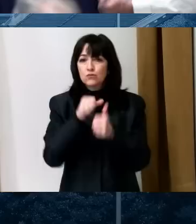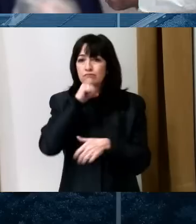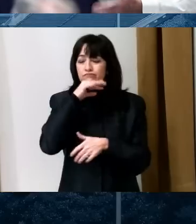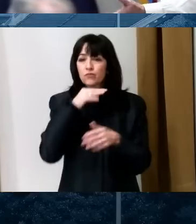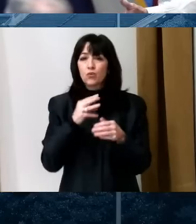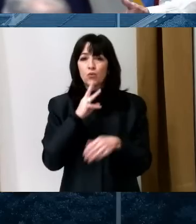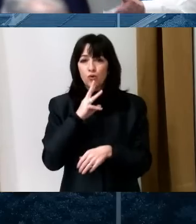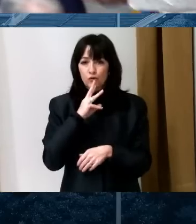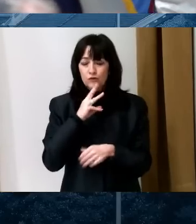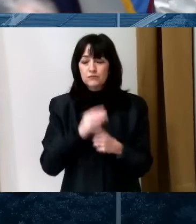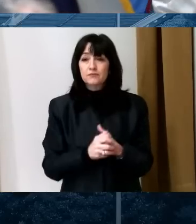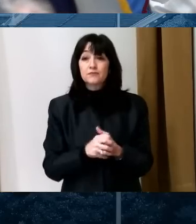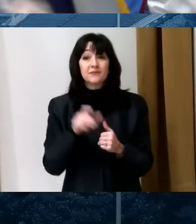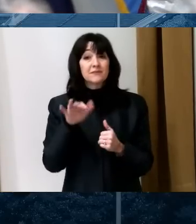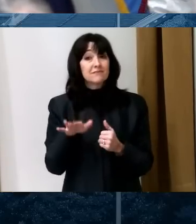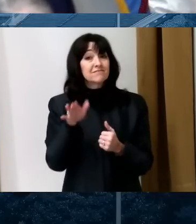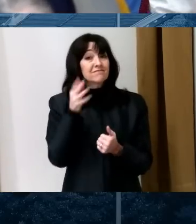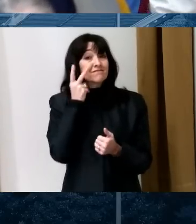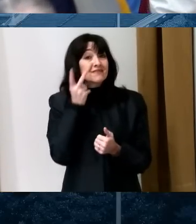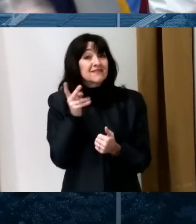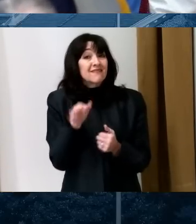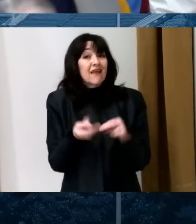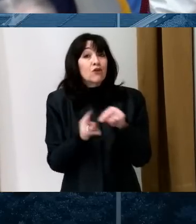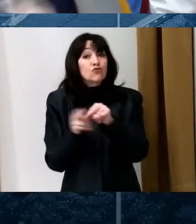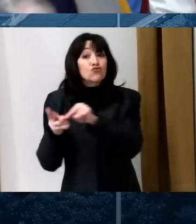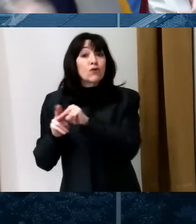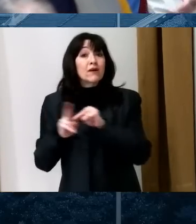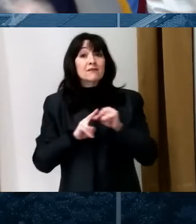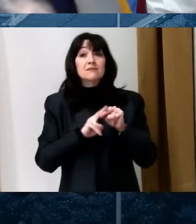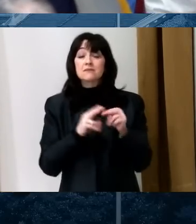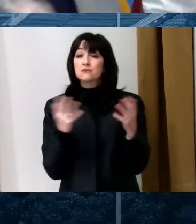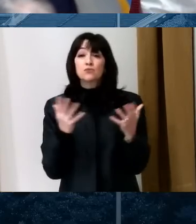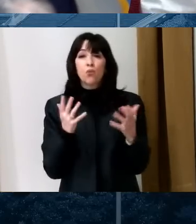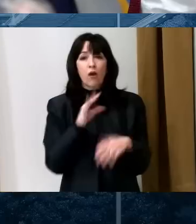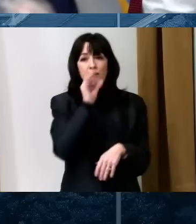education: 9% raise for teachers, 3% for all